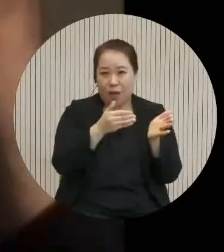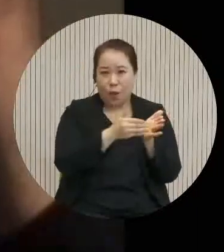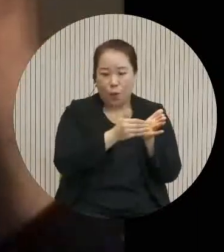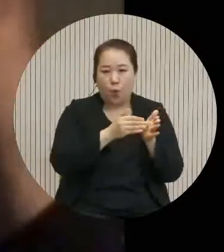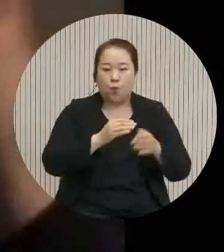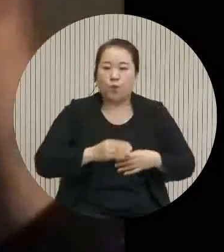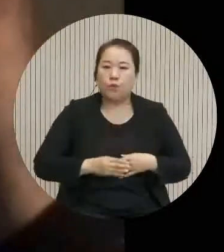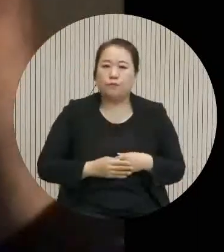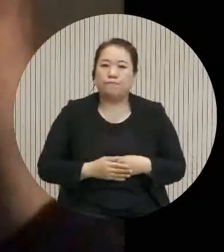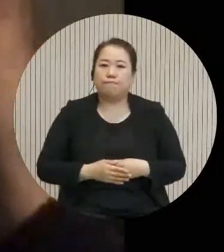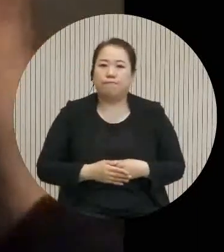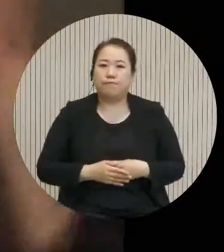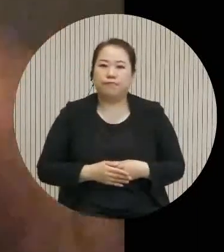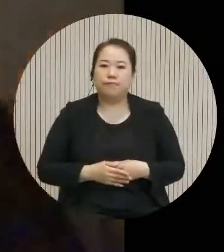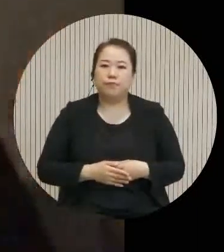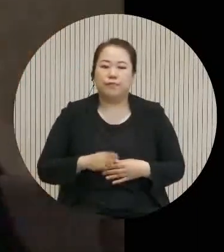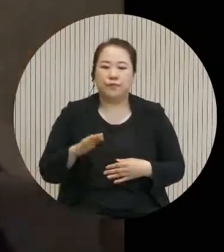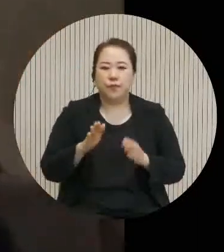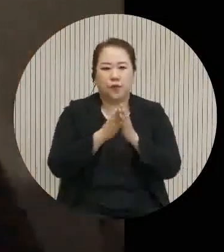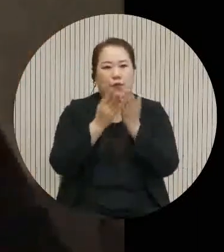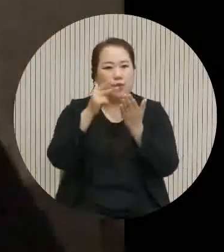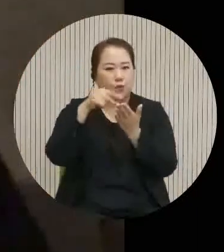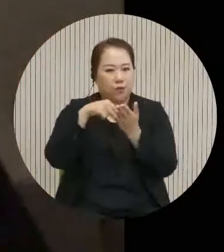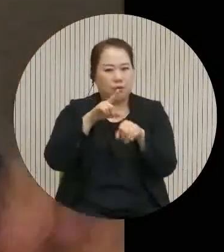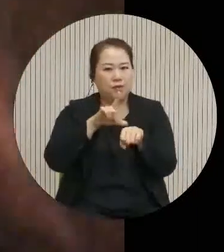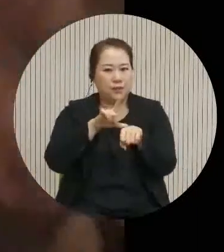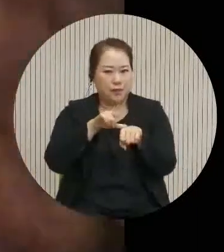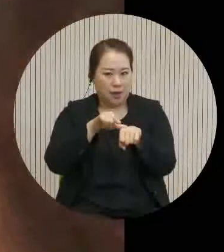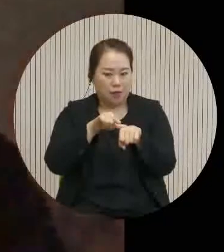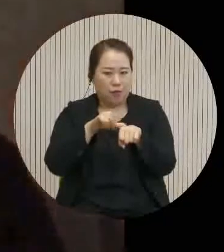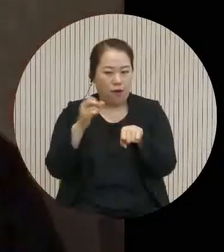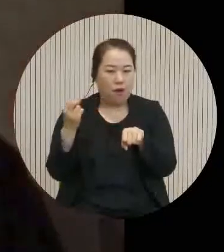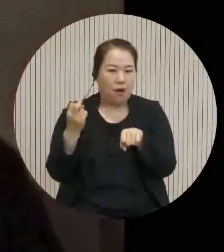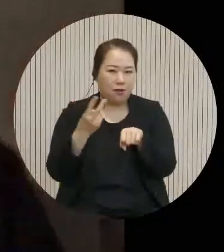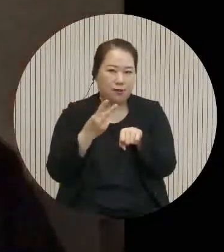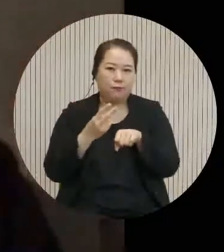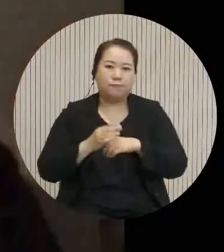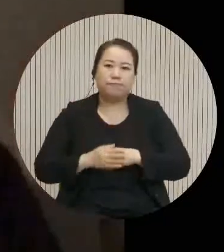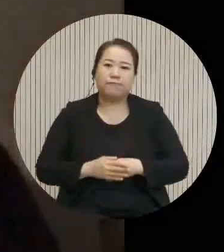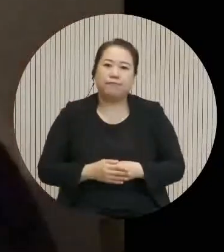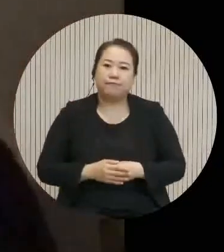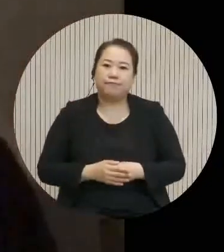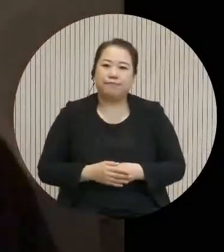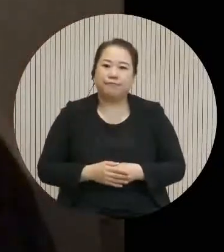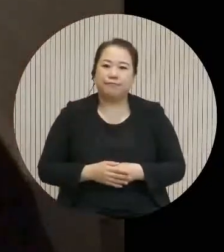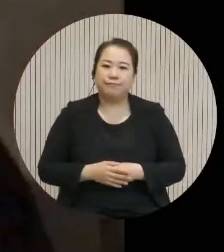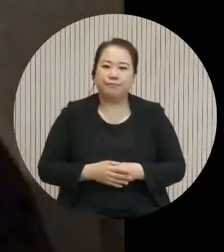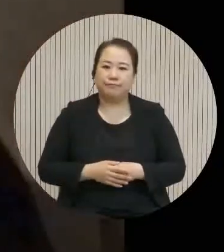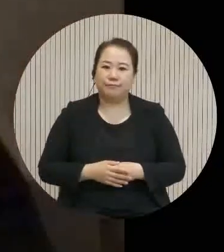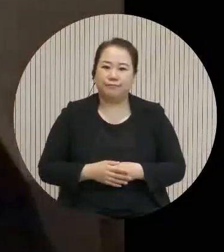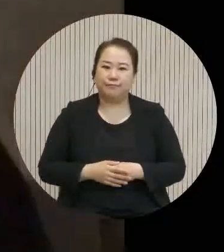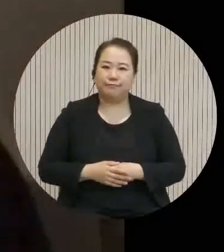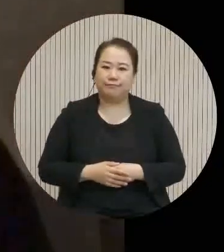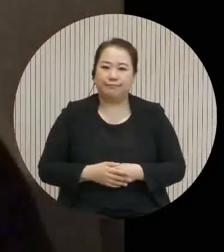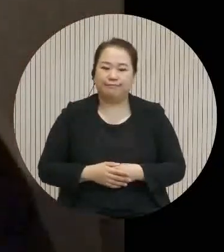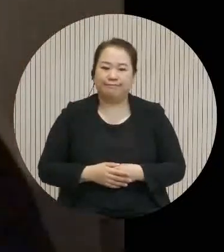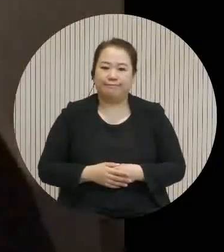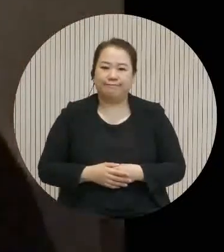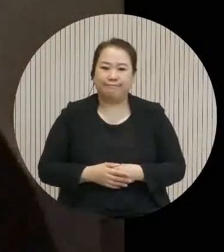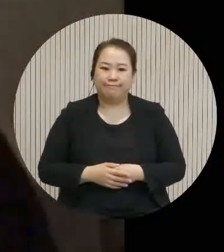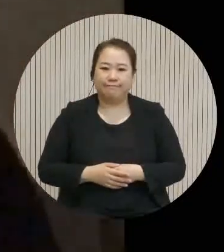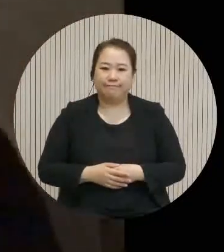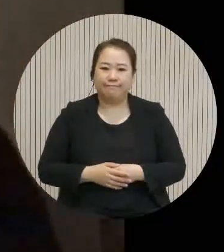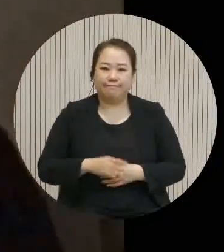they spent reading. The correlation between how long they read, how many books, and their scores on the